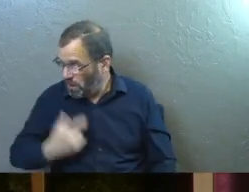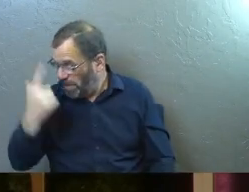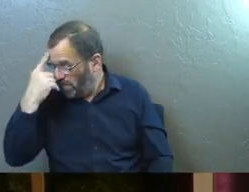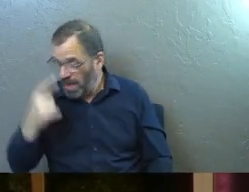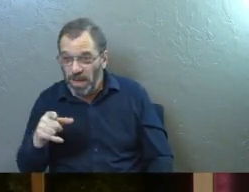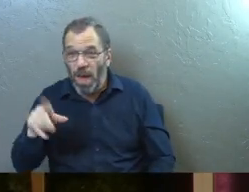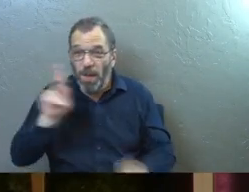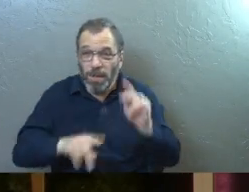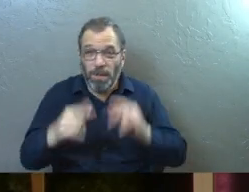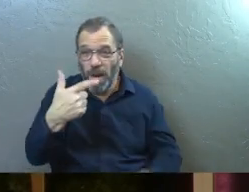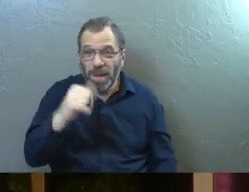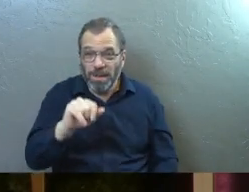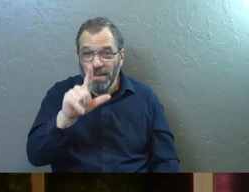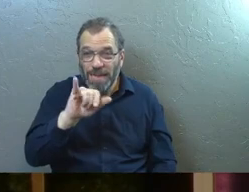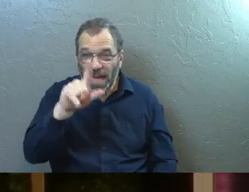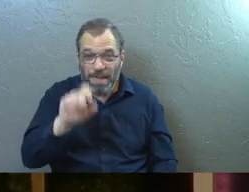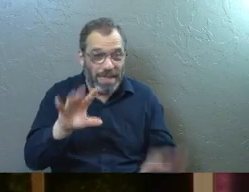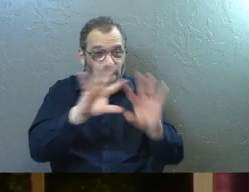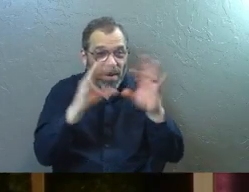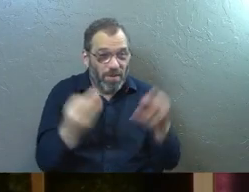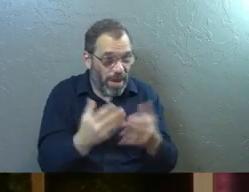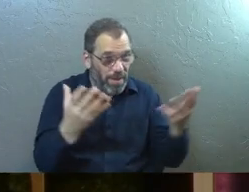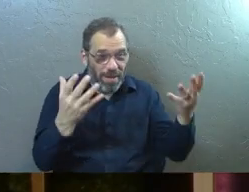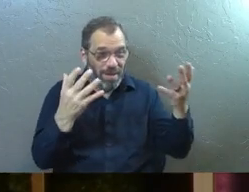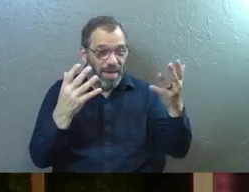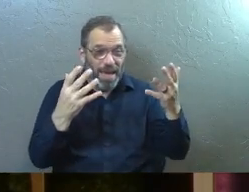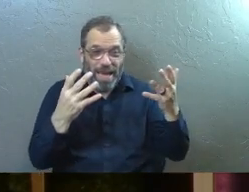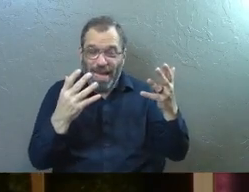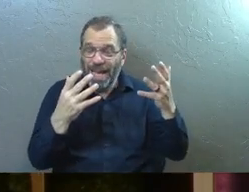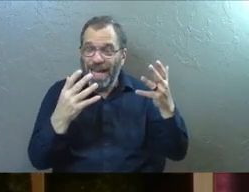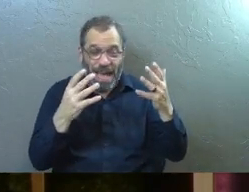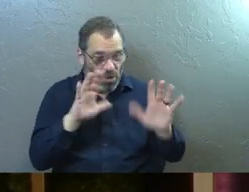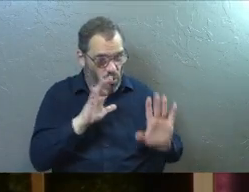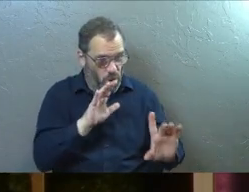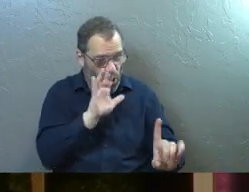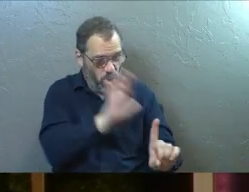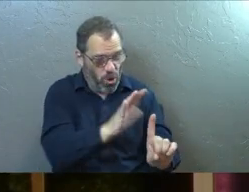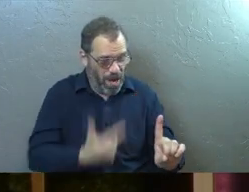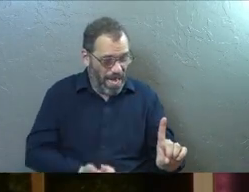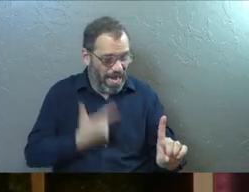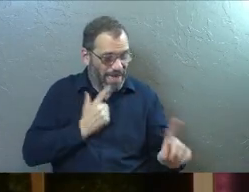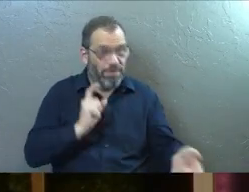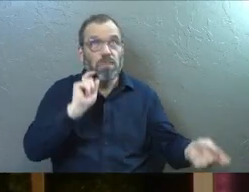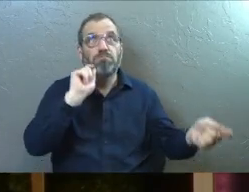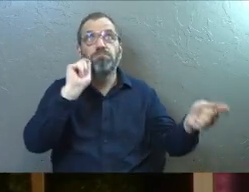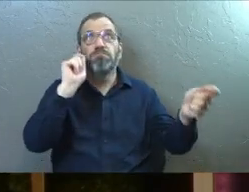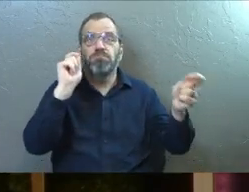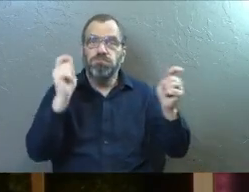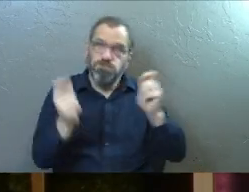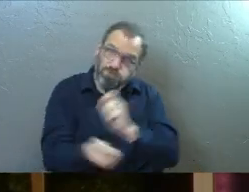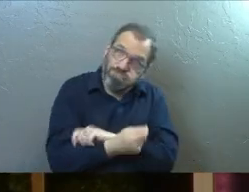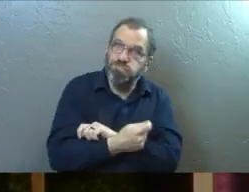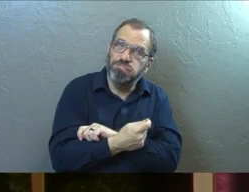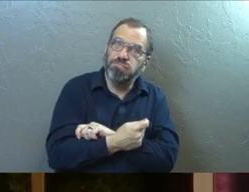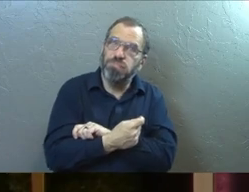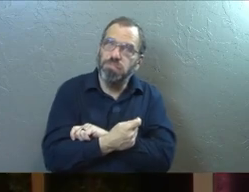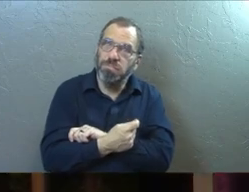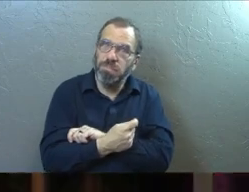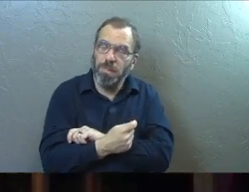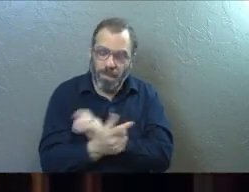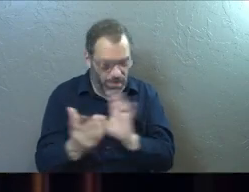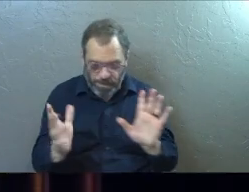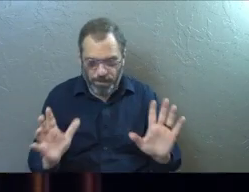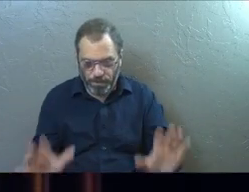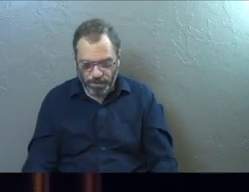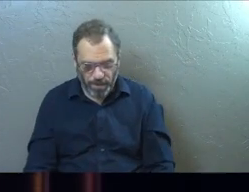What do the people in Galilee think? Her family? It's all wild. And her life has changed completely now. from what she thought it was going to